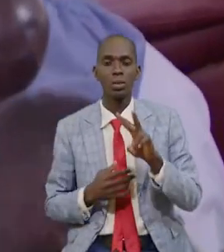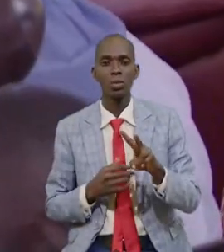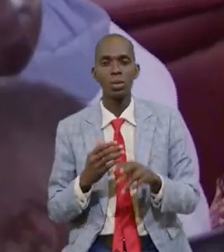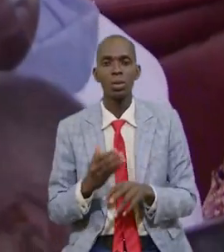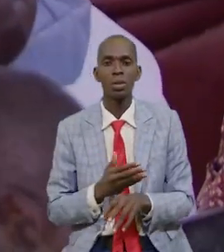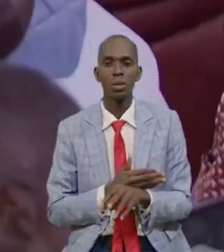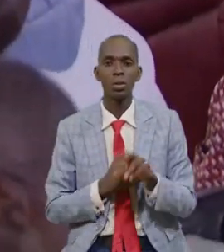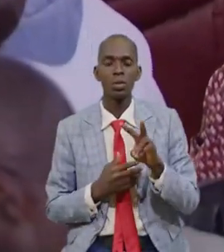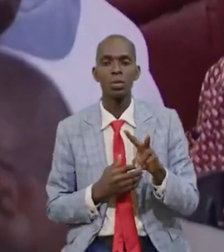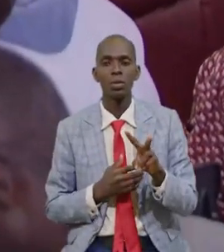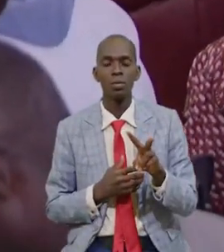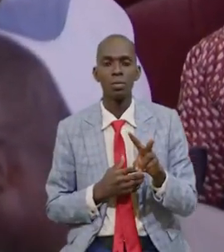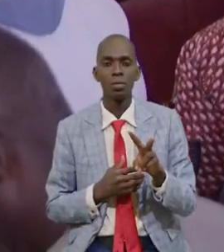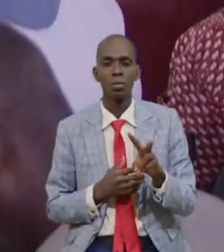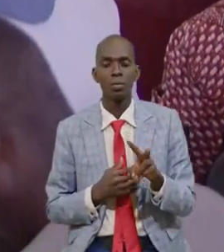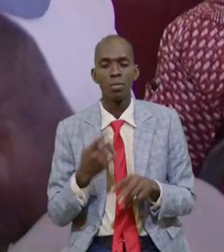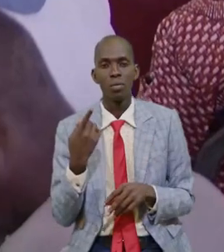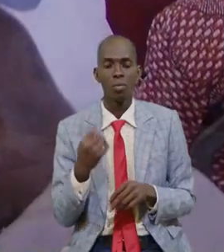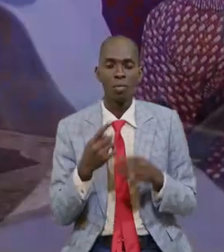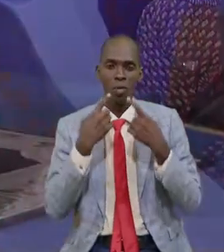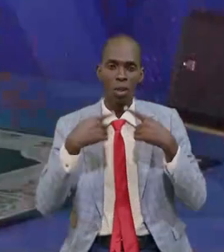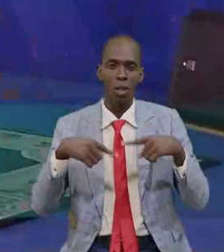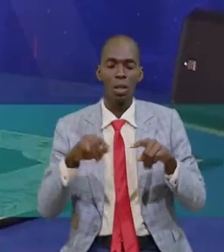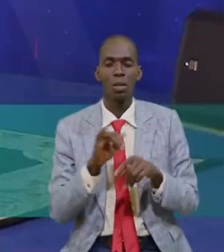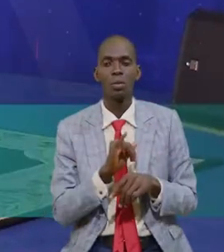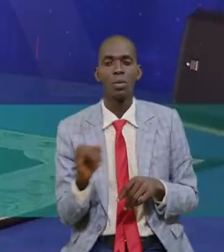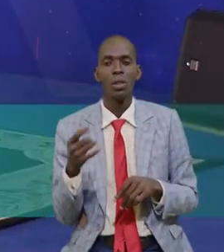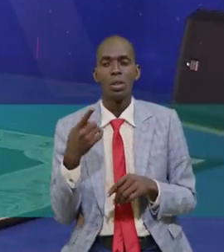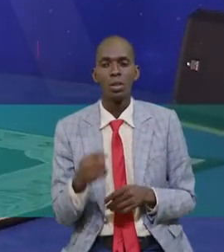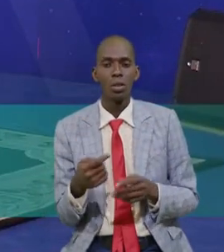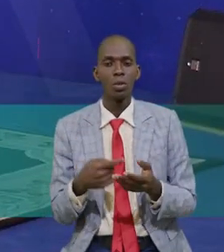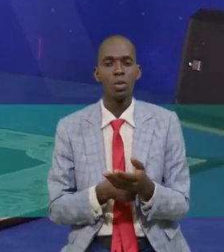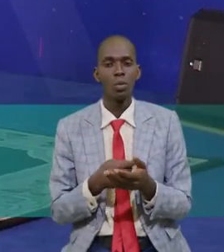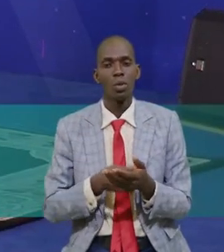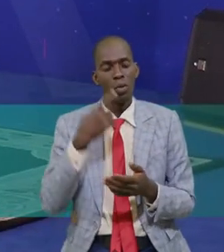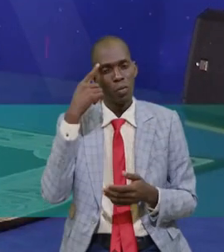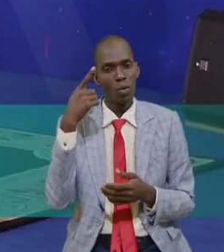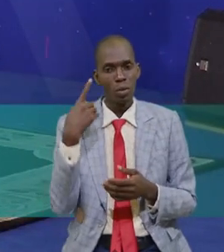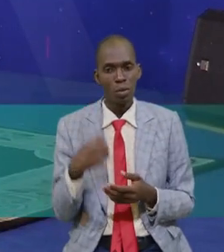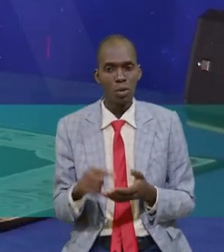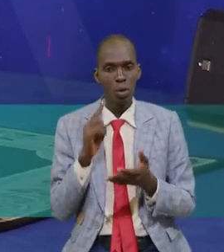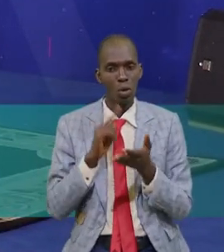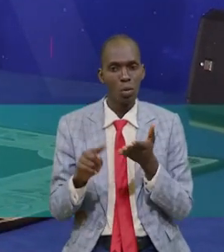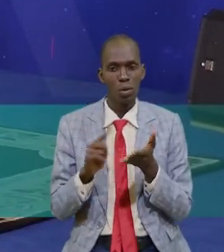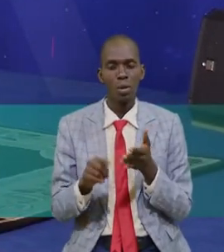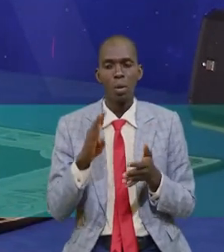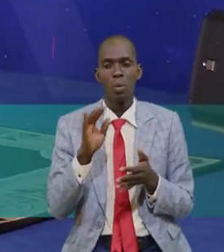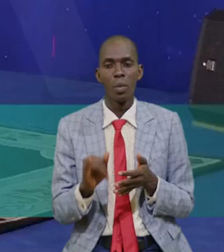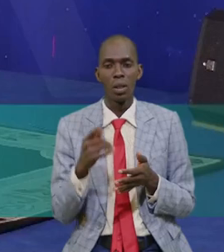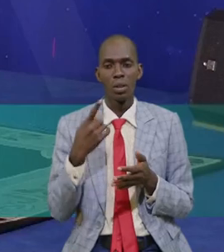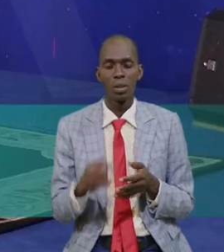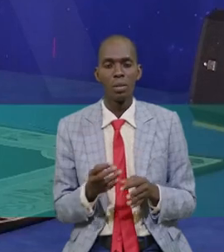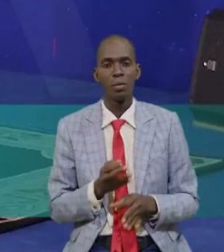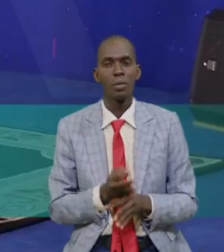is the proclaiming the gospel for the observance by the faithful.